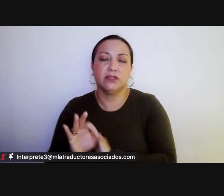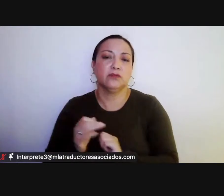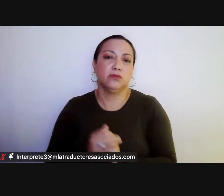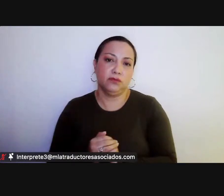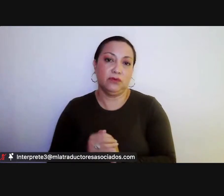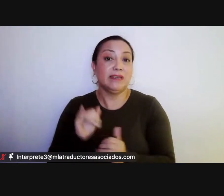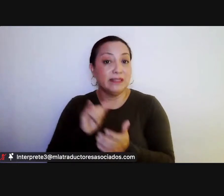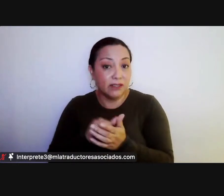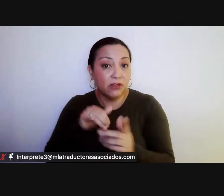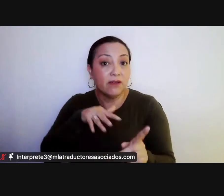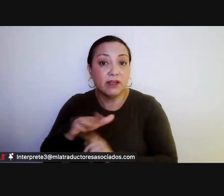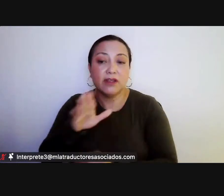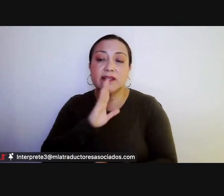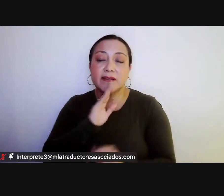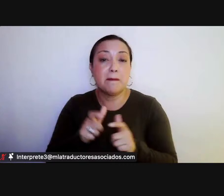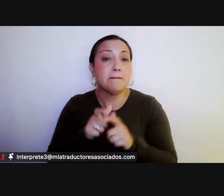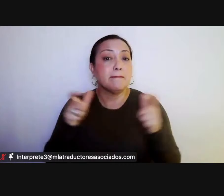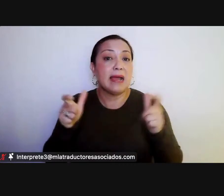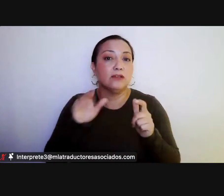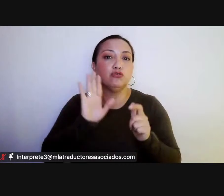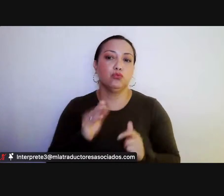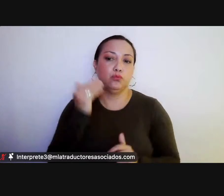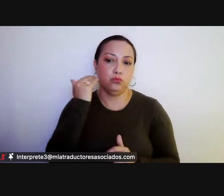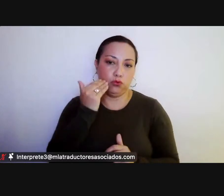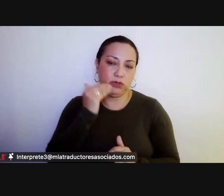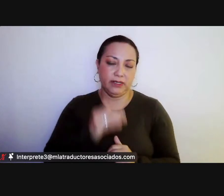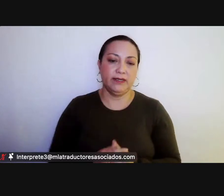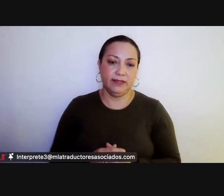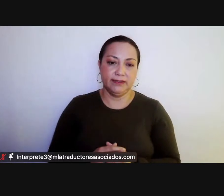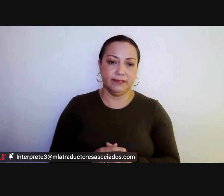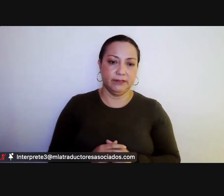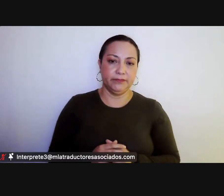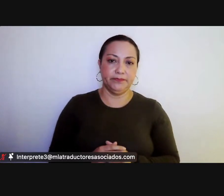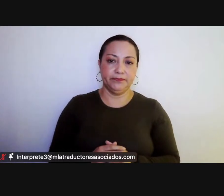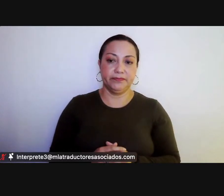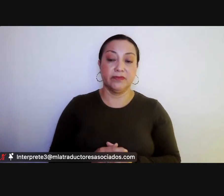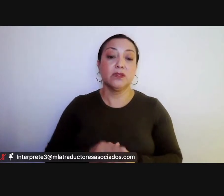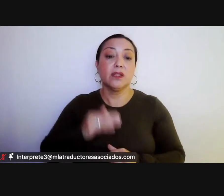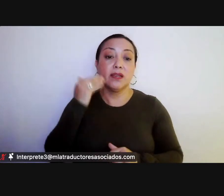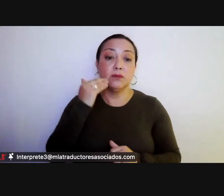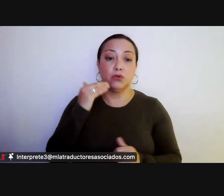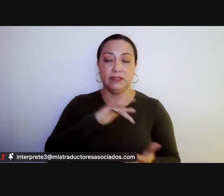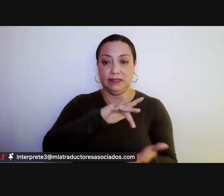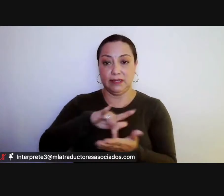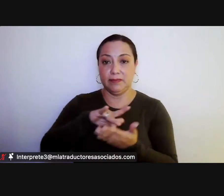dropped 9%, and this hit very strongly women.